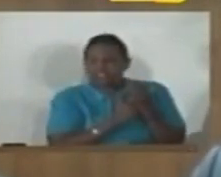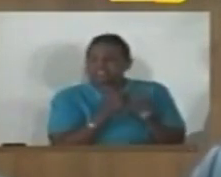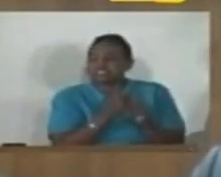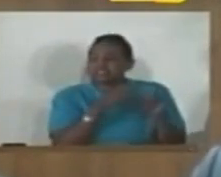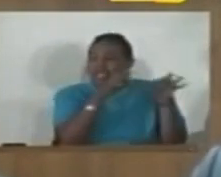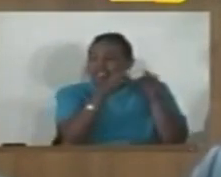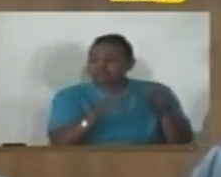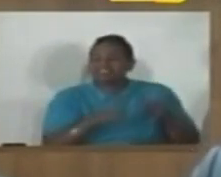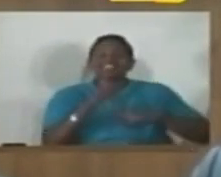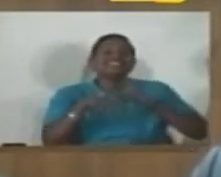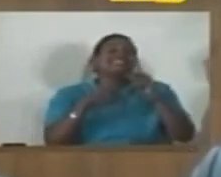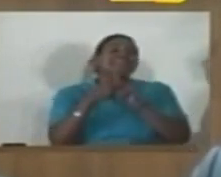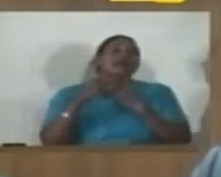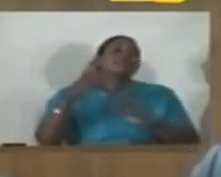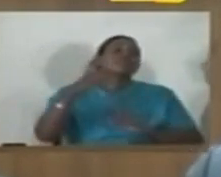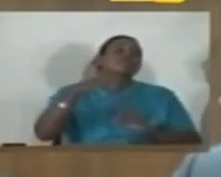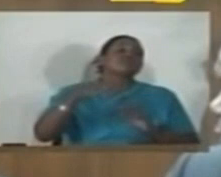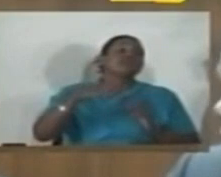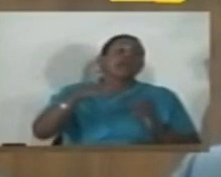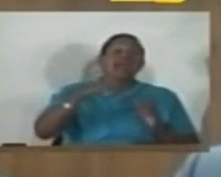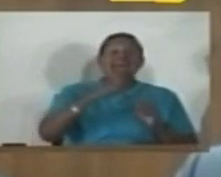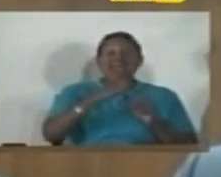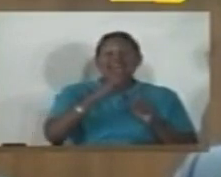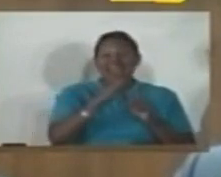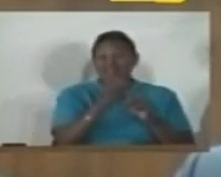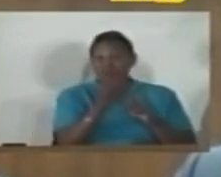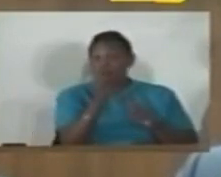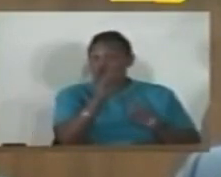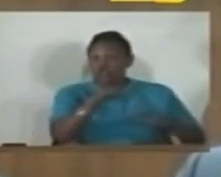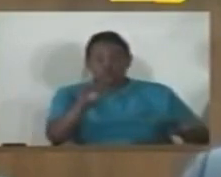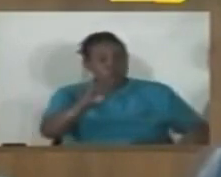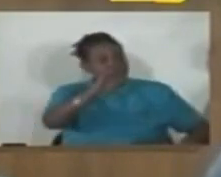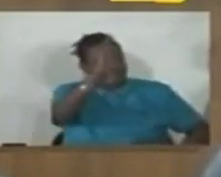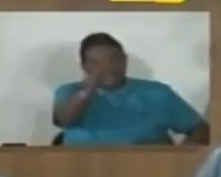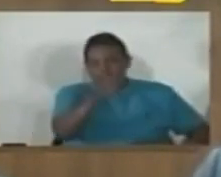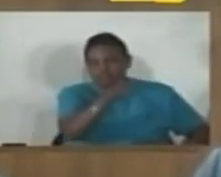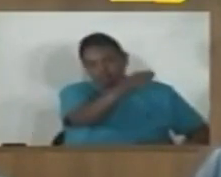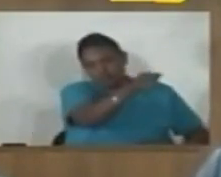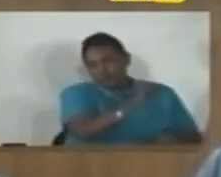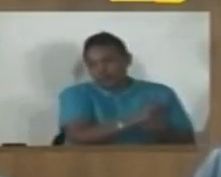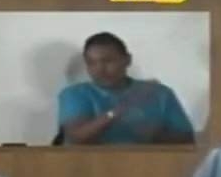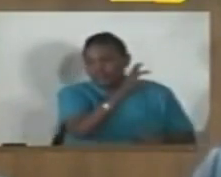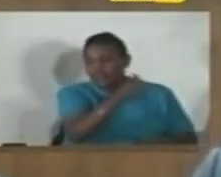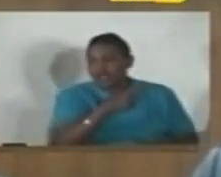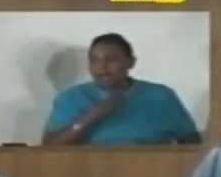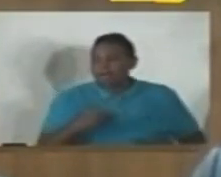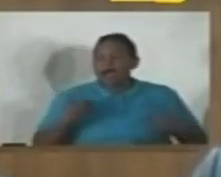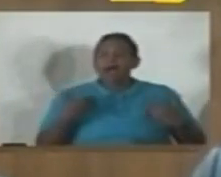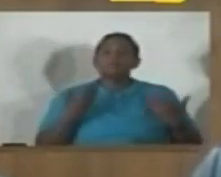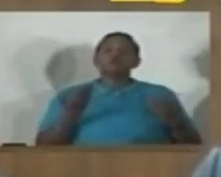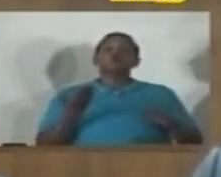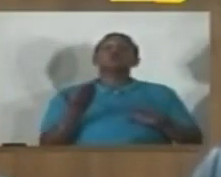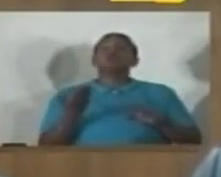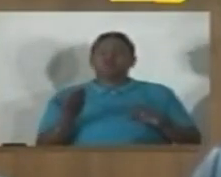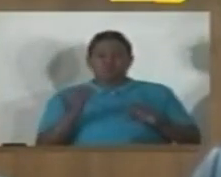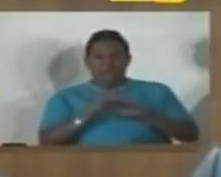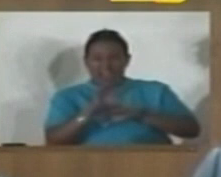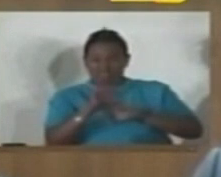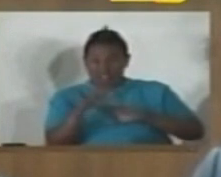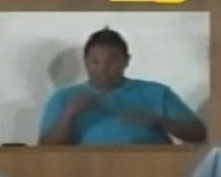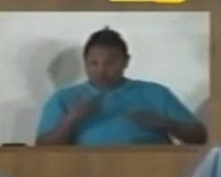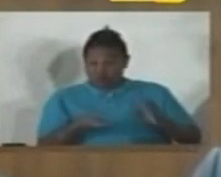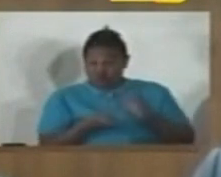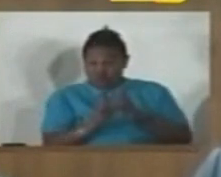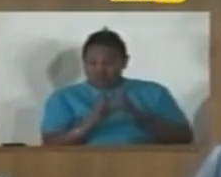circumscribing the kind of environment in which children should never be employed. I'm pleased to advise that we are advanced in the development and review